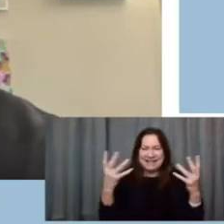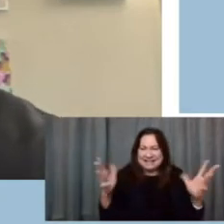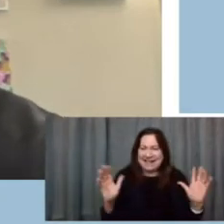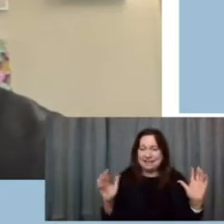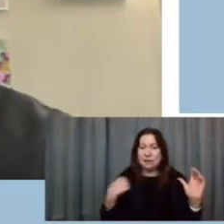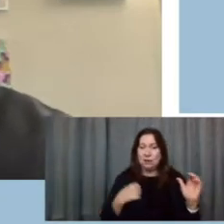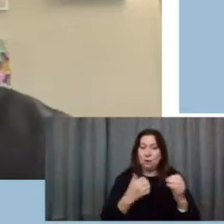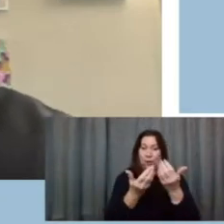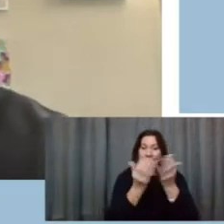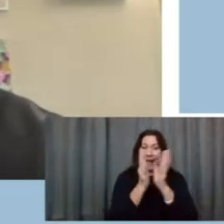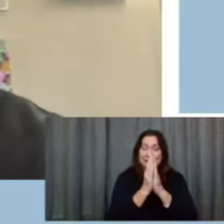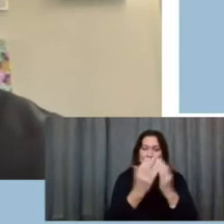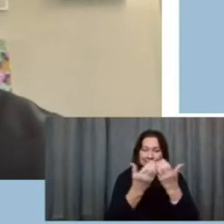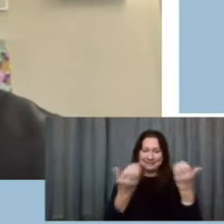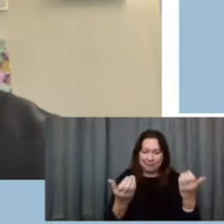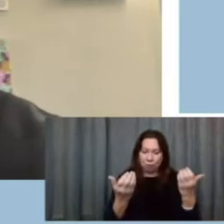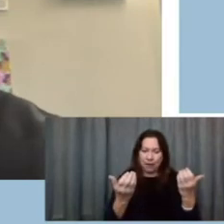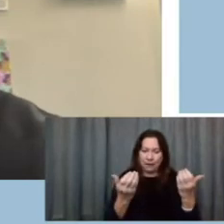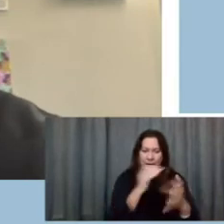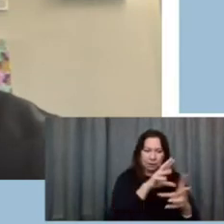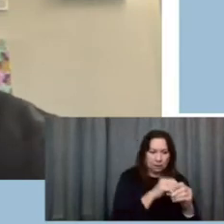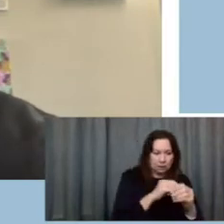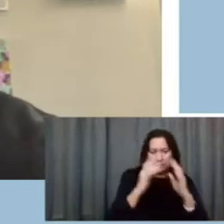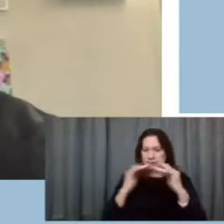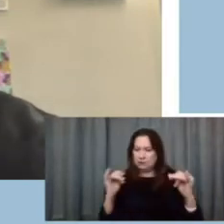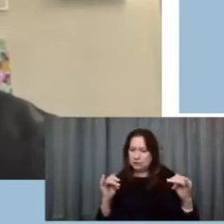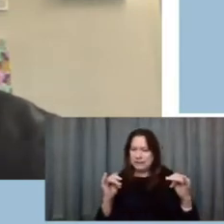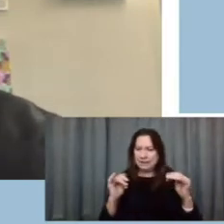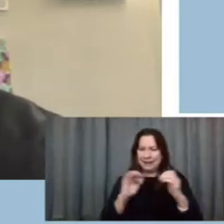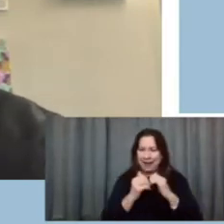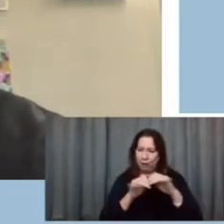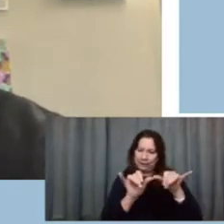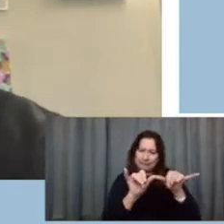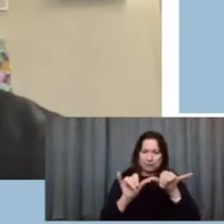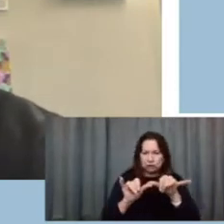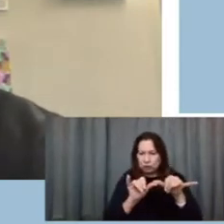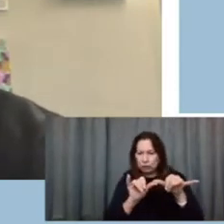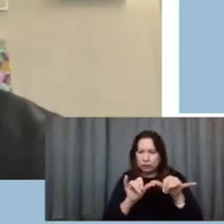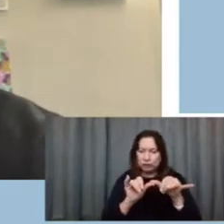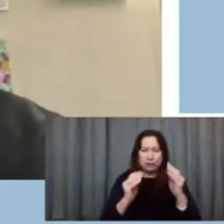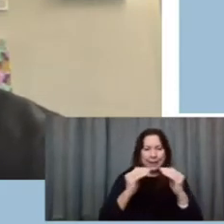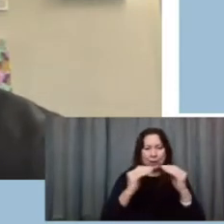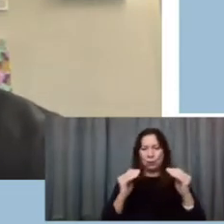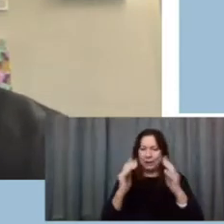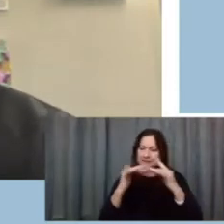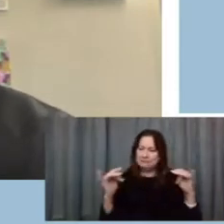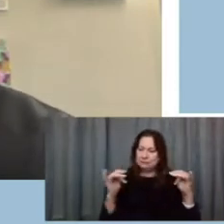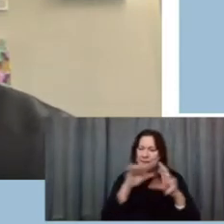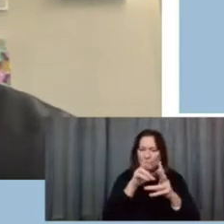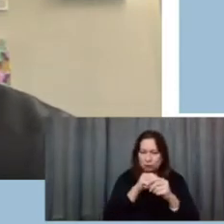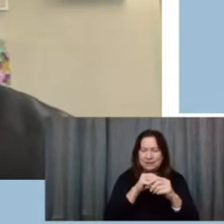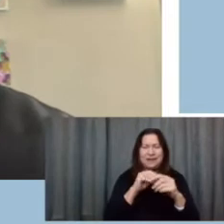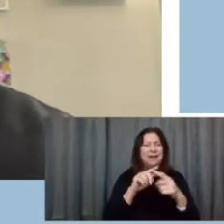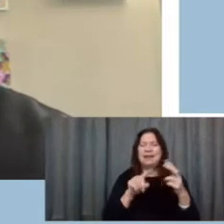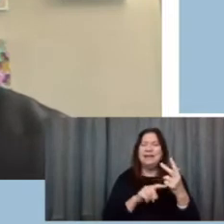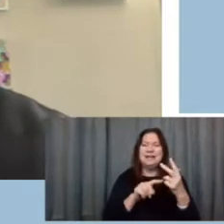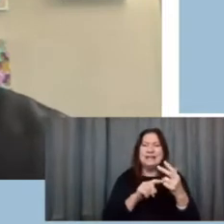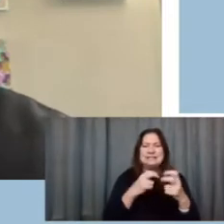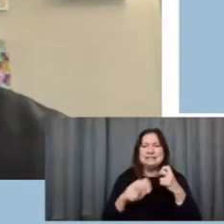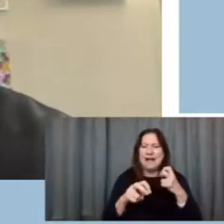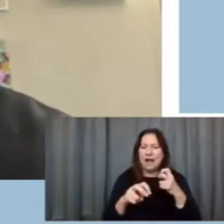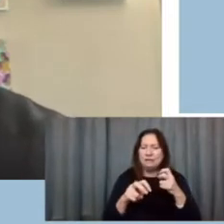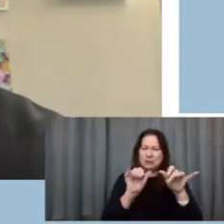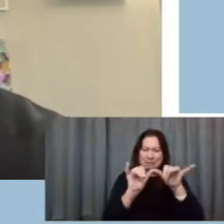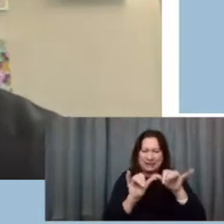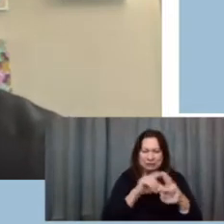separate out equity and inclusivity, especially when it's how they measure equity and inclusivity, that this is more difficult to do and that they're